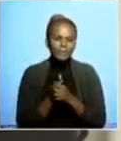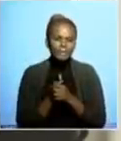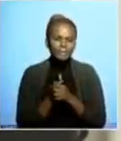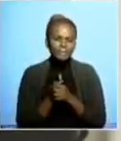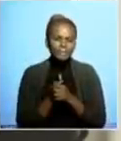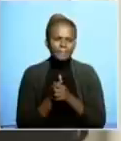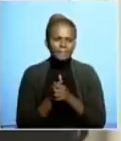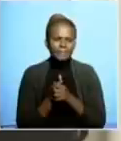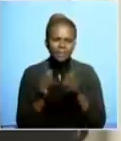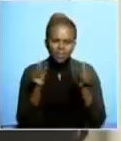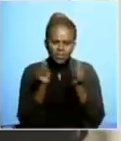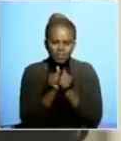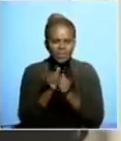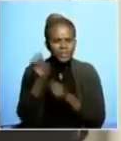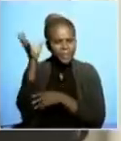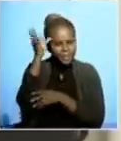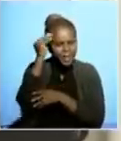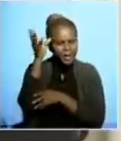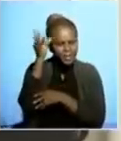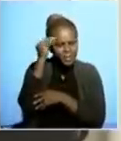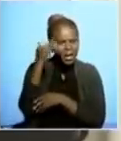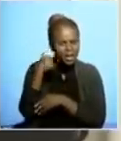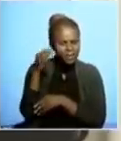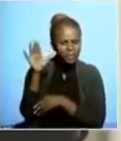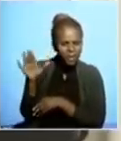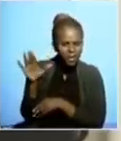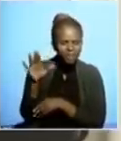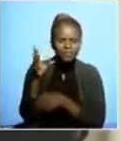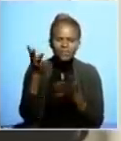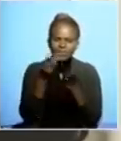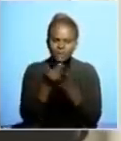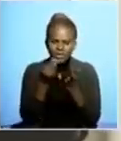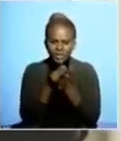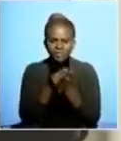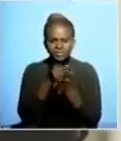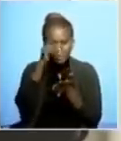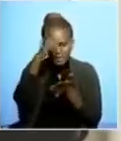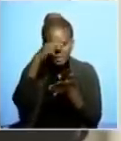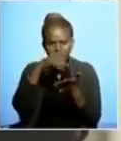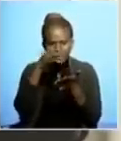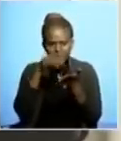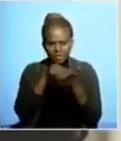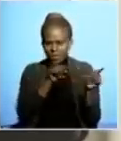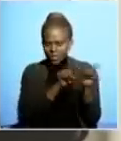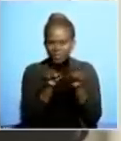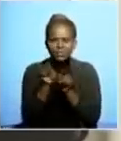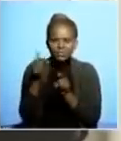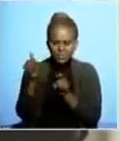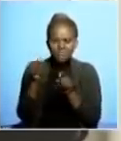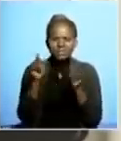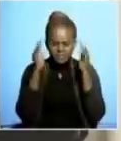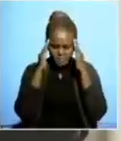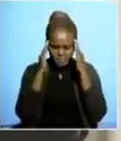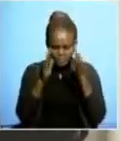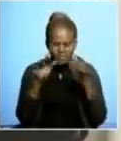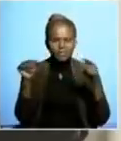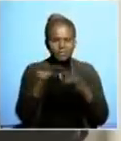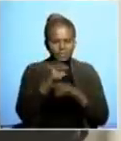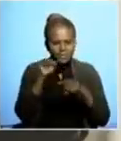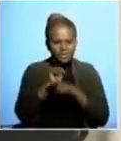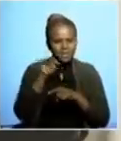With the added experience of the Financial Intelligence Center, you are also grounded in terms of training,